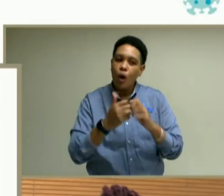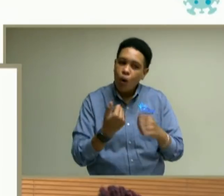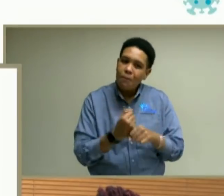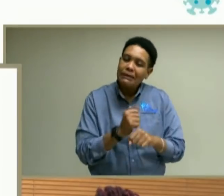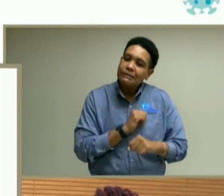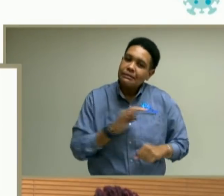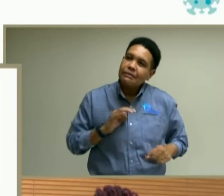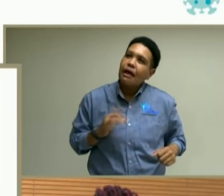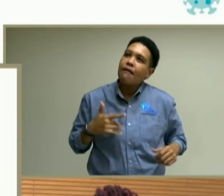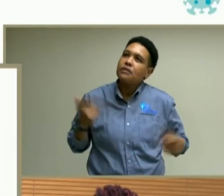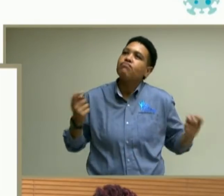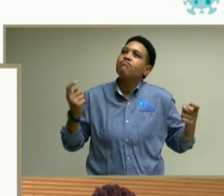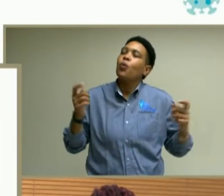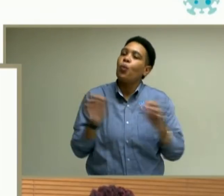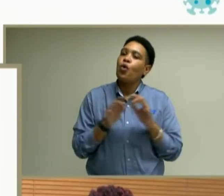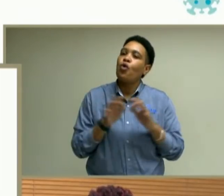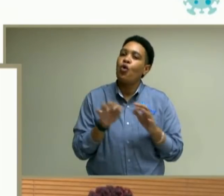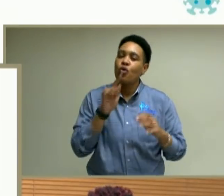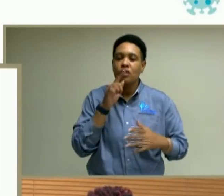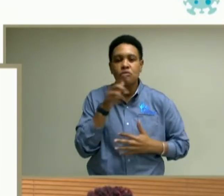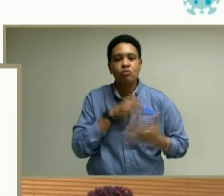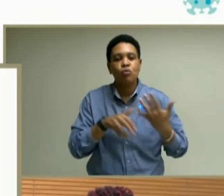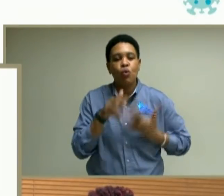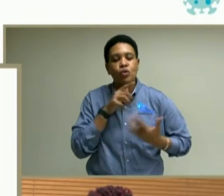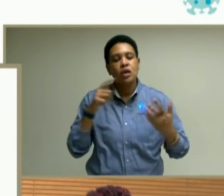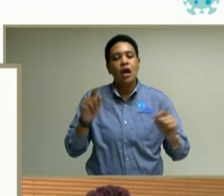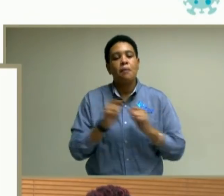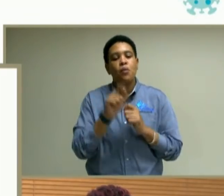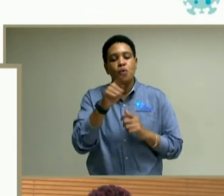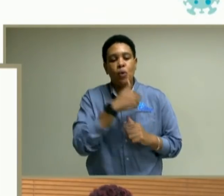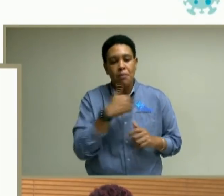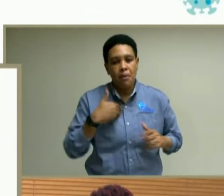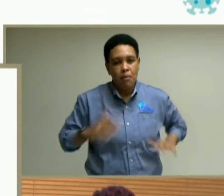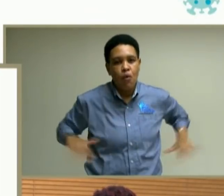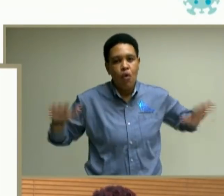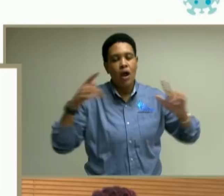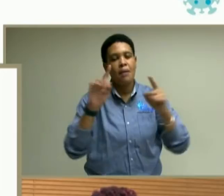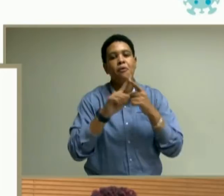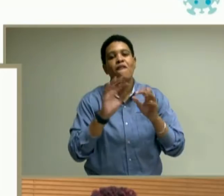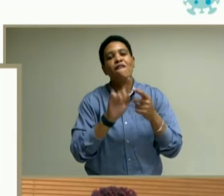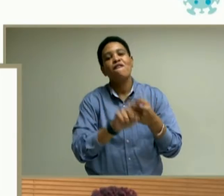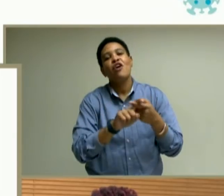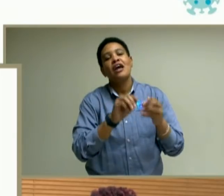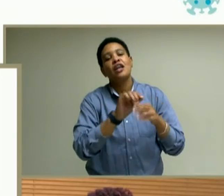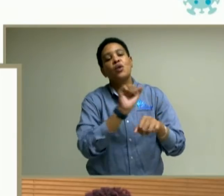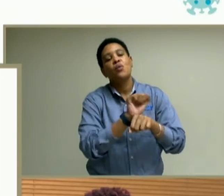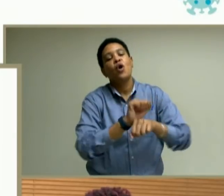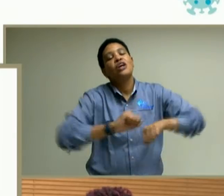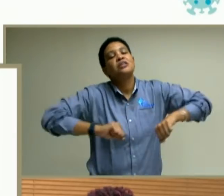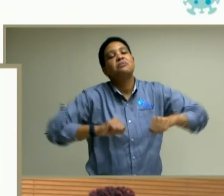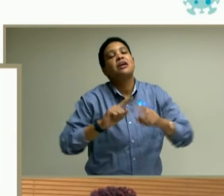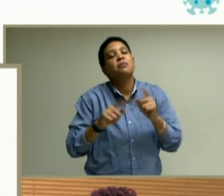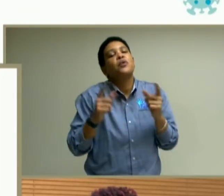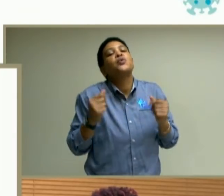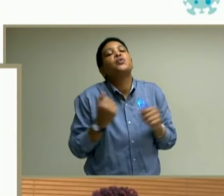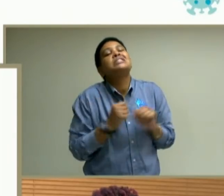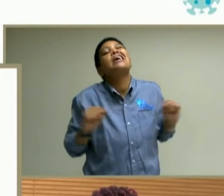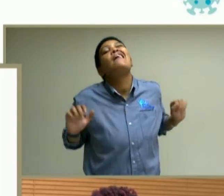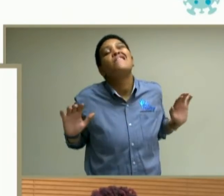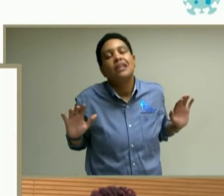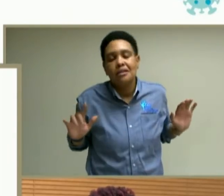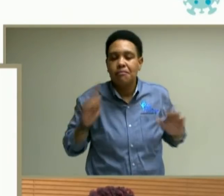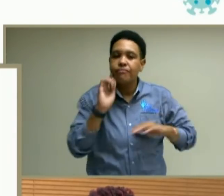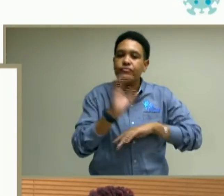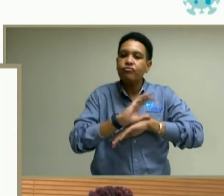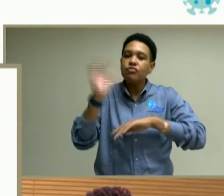still celebrating the season and the social interaction with your colleagues and friends within the workspace, but doing so safely.